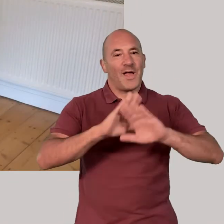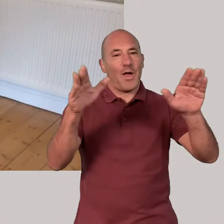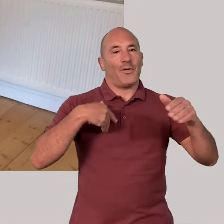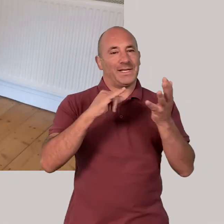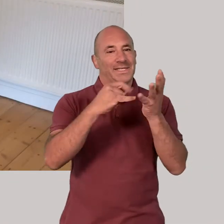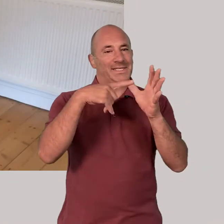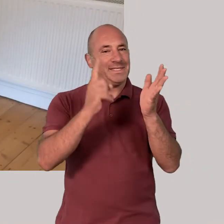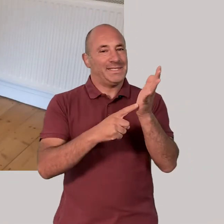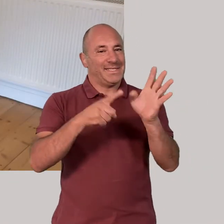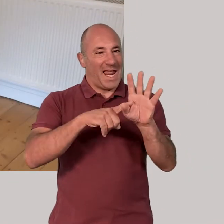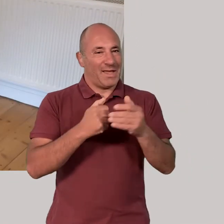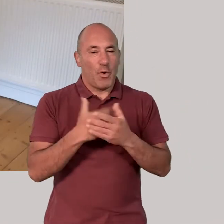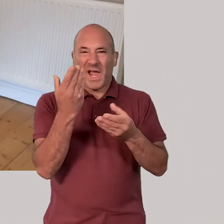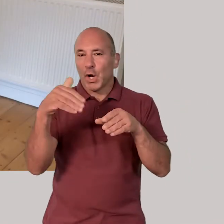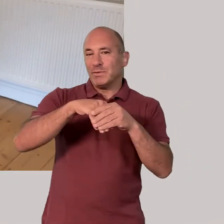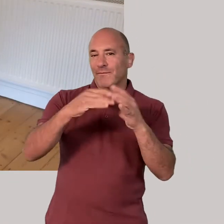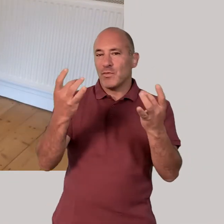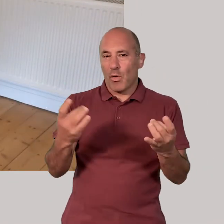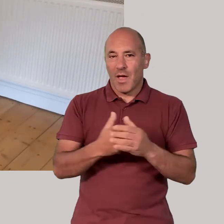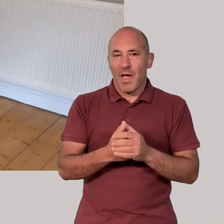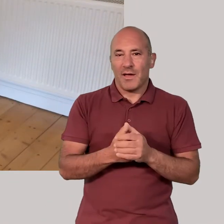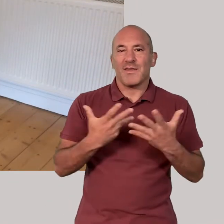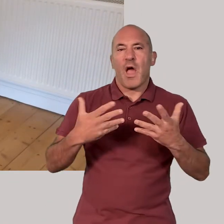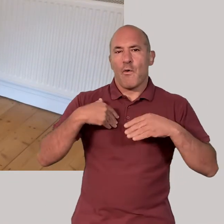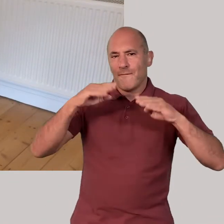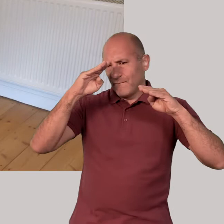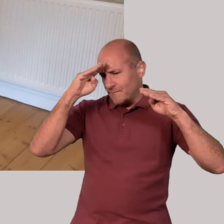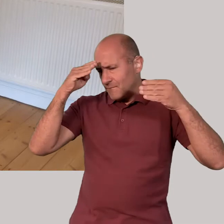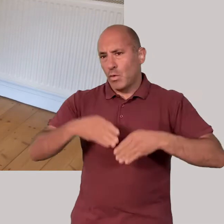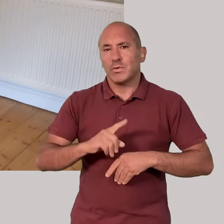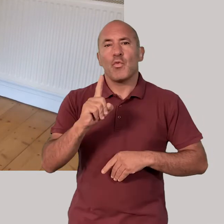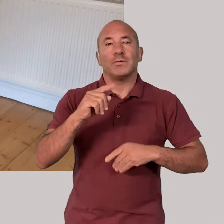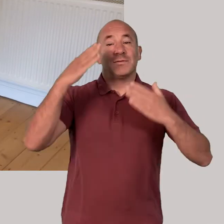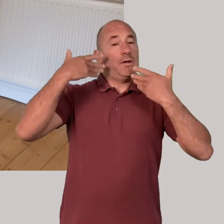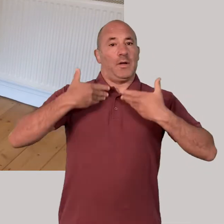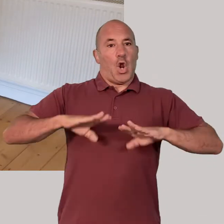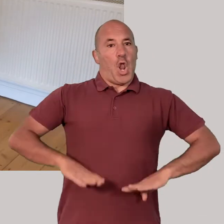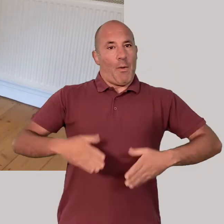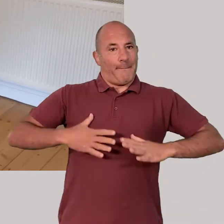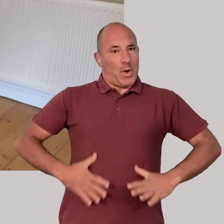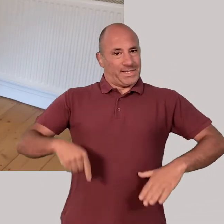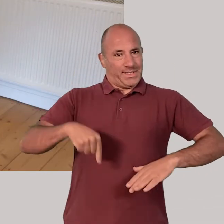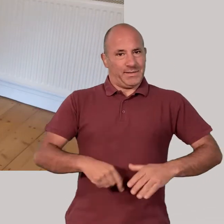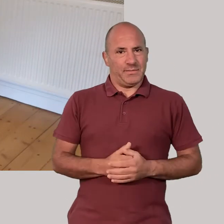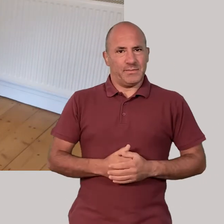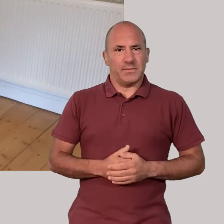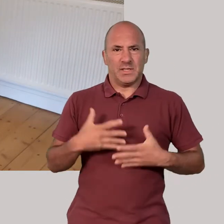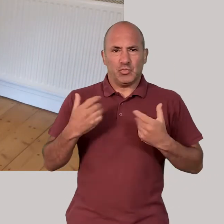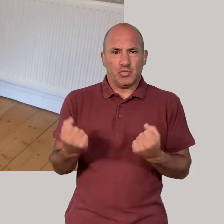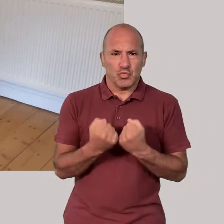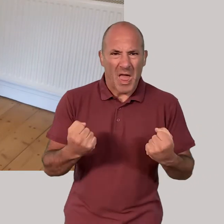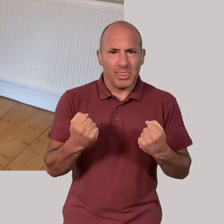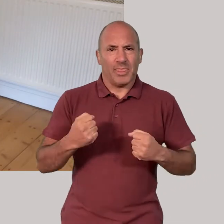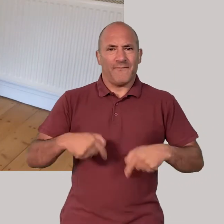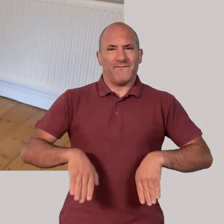Hello, it's Sally again with more inclusive yoga, and this time we're going to work on the lower body. So we're looking